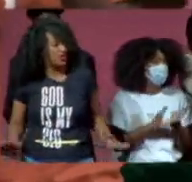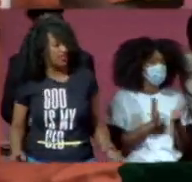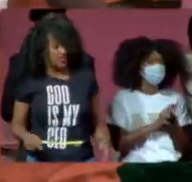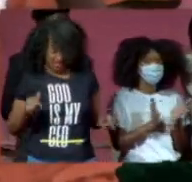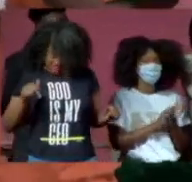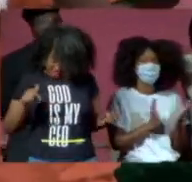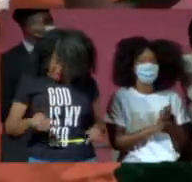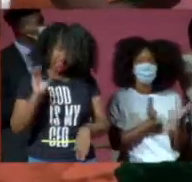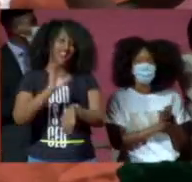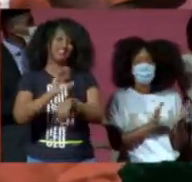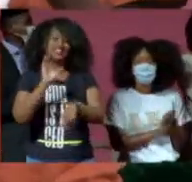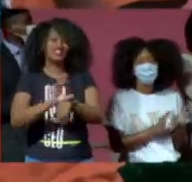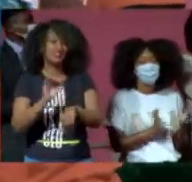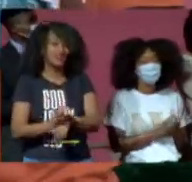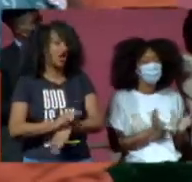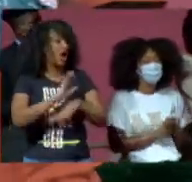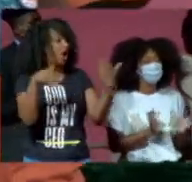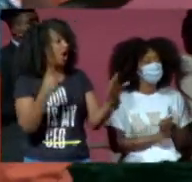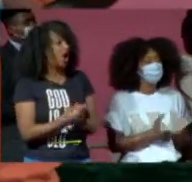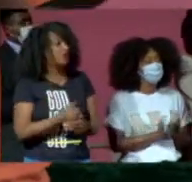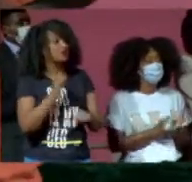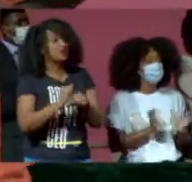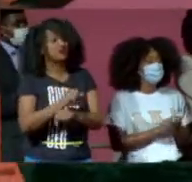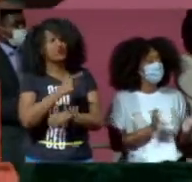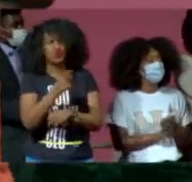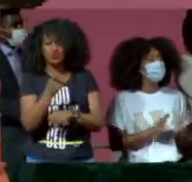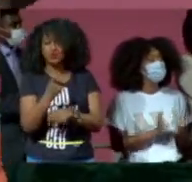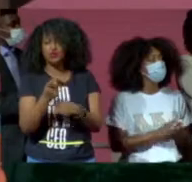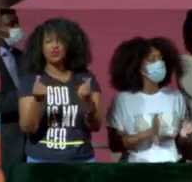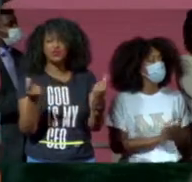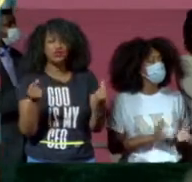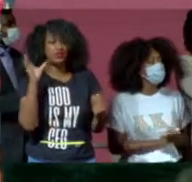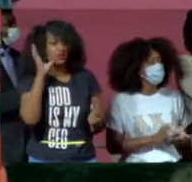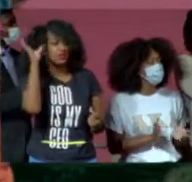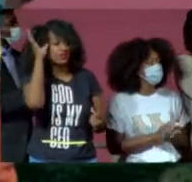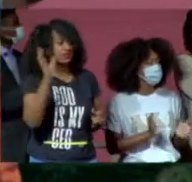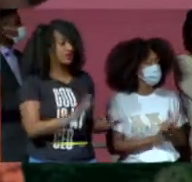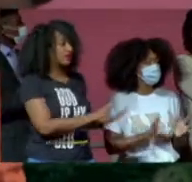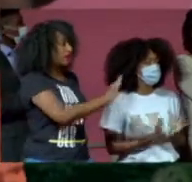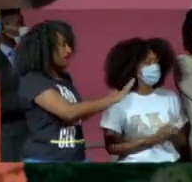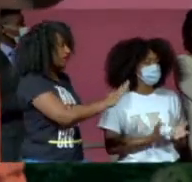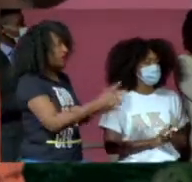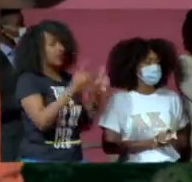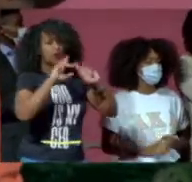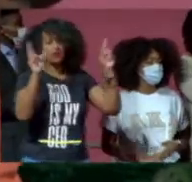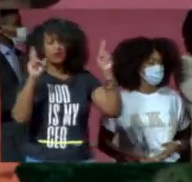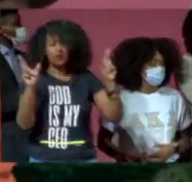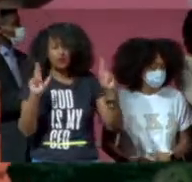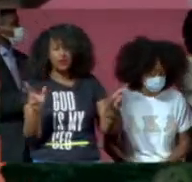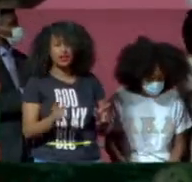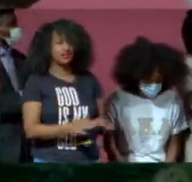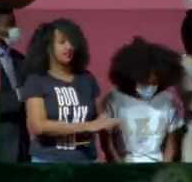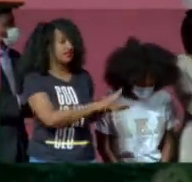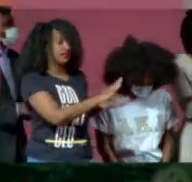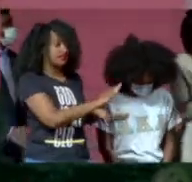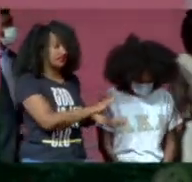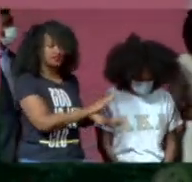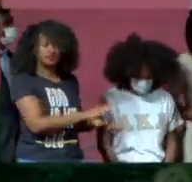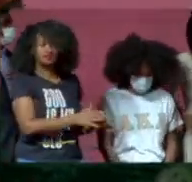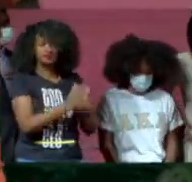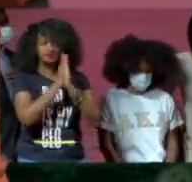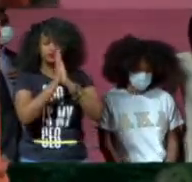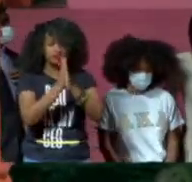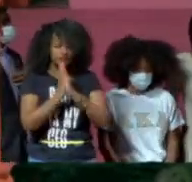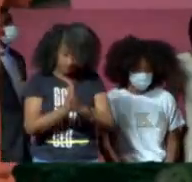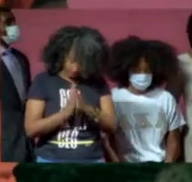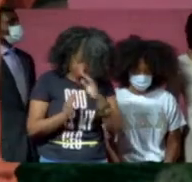planted in the ground. Come on, extend your hand toward the pulpit. We're getting ready to pray for them. We don't just want to give them money. We're going to send